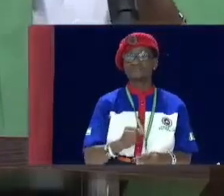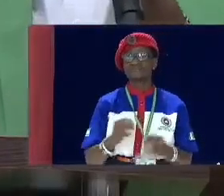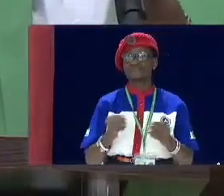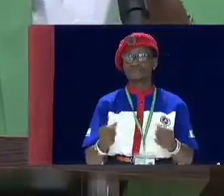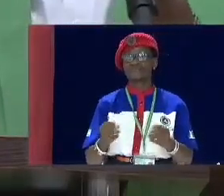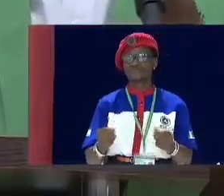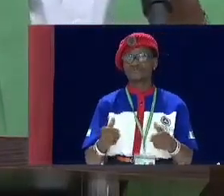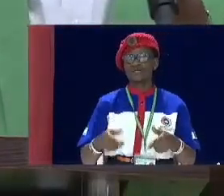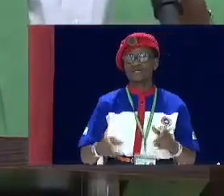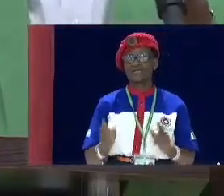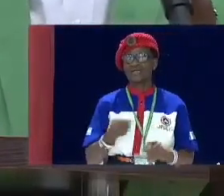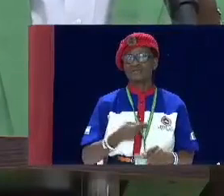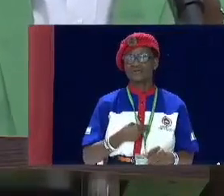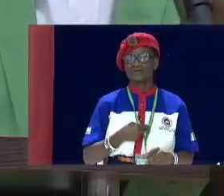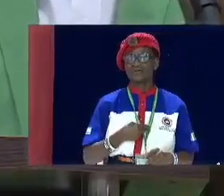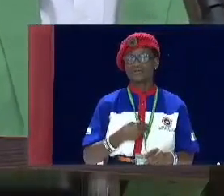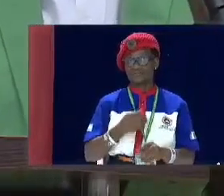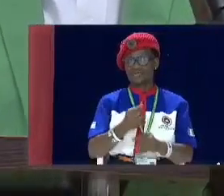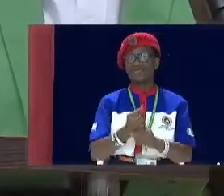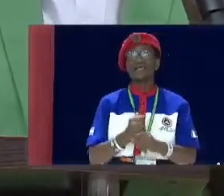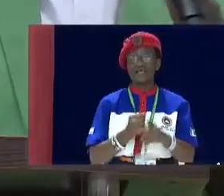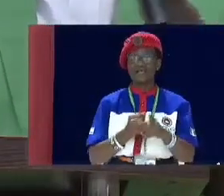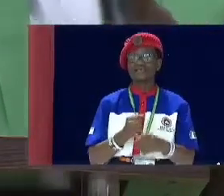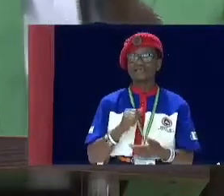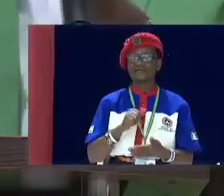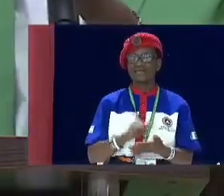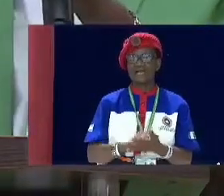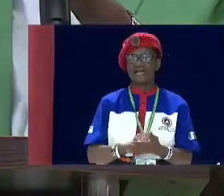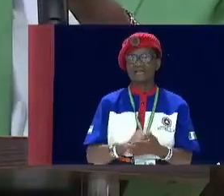Let's get that one out of the way.